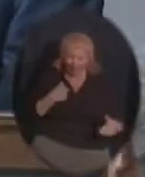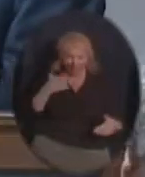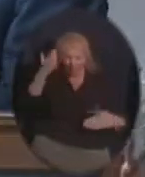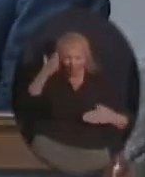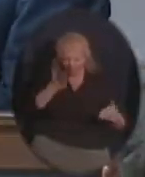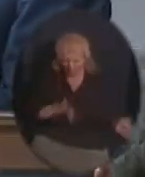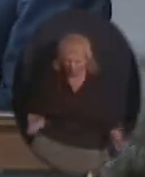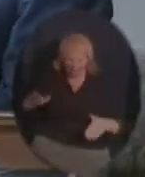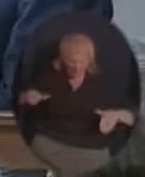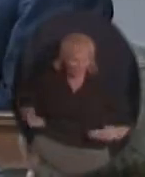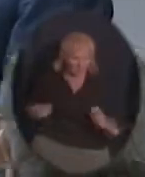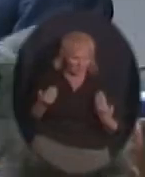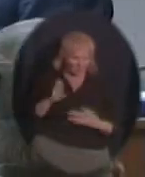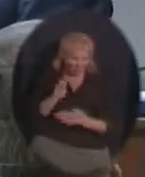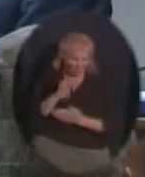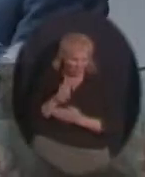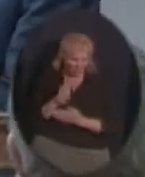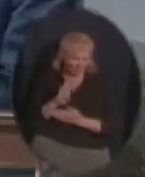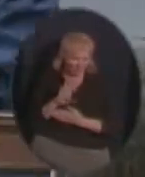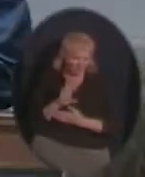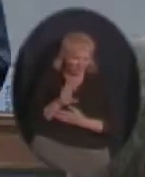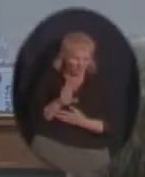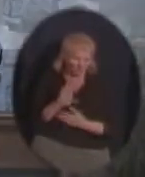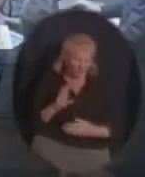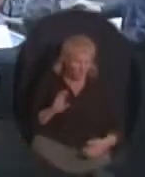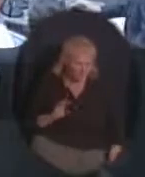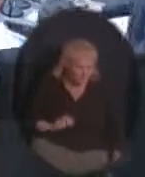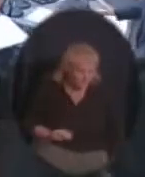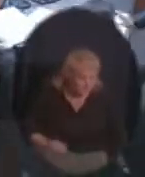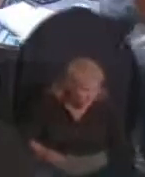going to talk about some of the key evaluation criteria. Thank you.